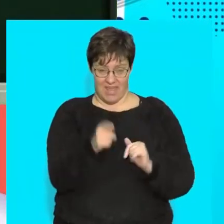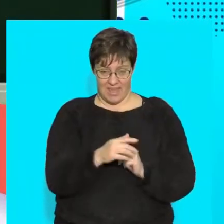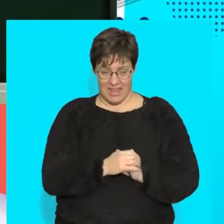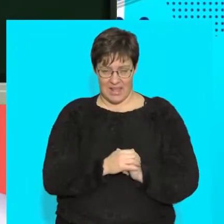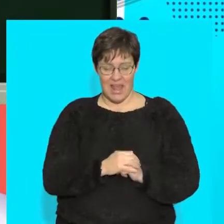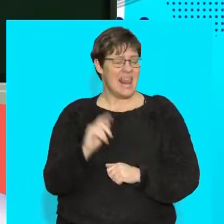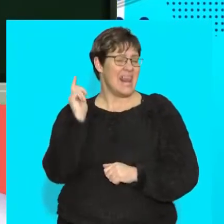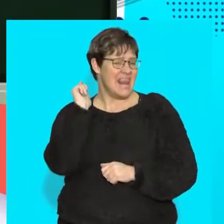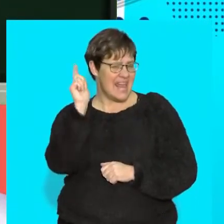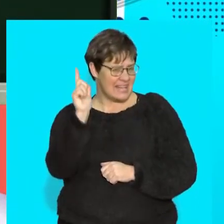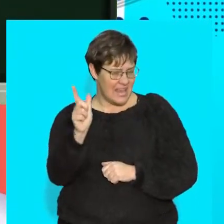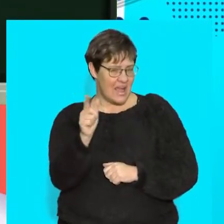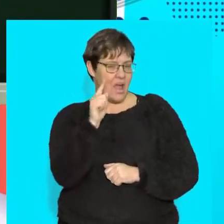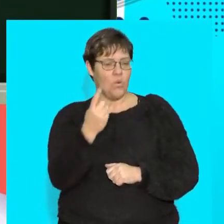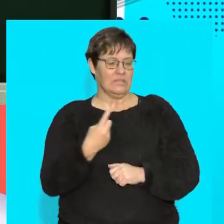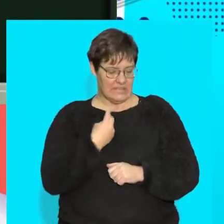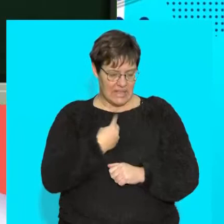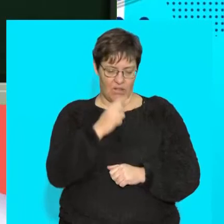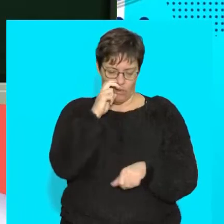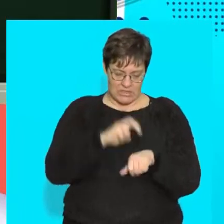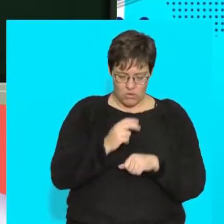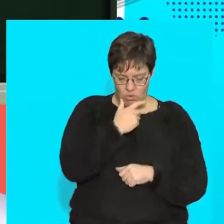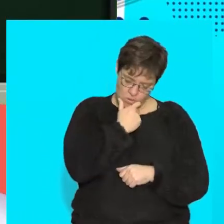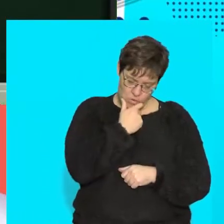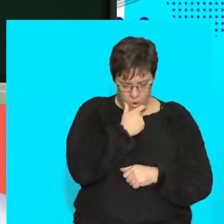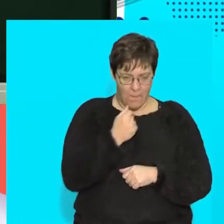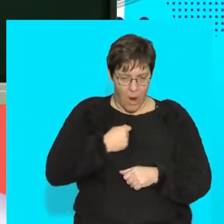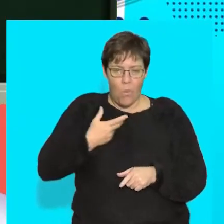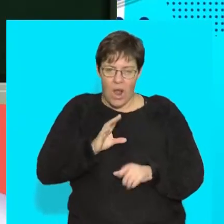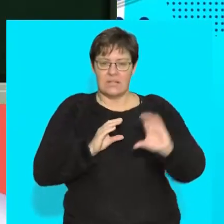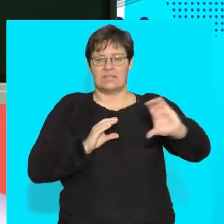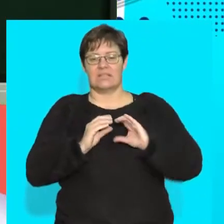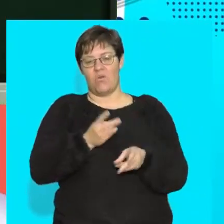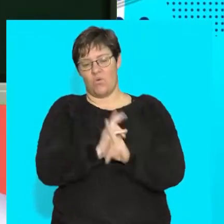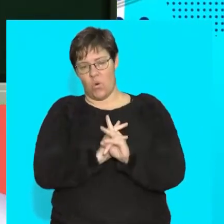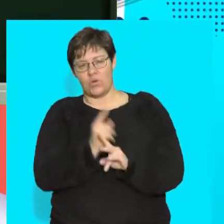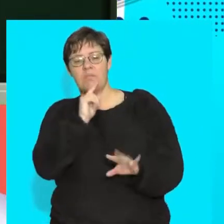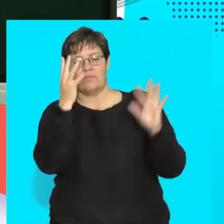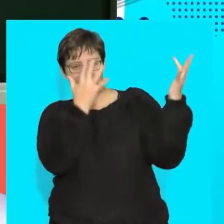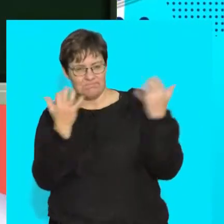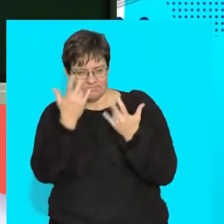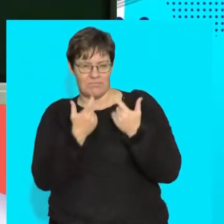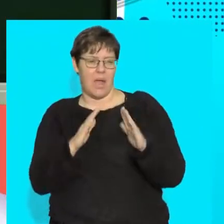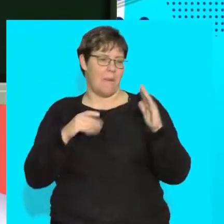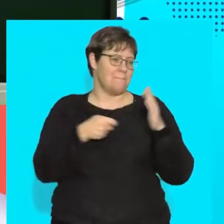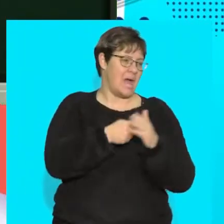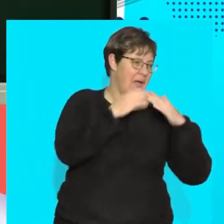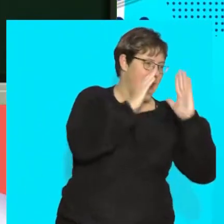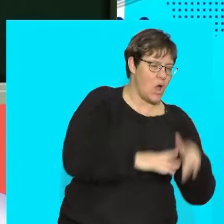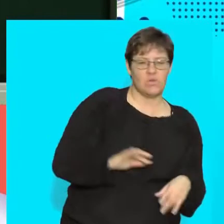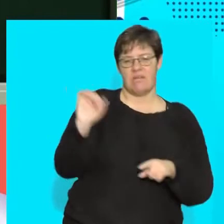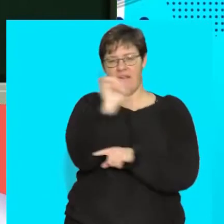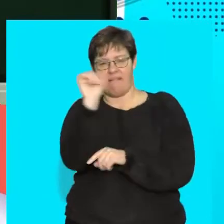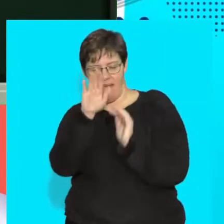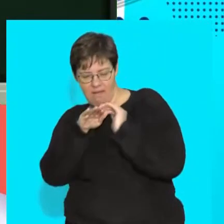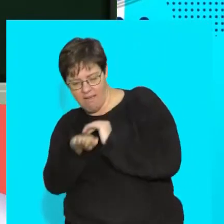I know at a later stage, you also gonna get into the workspace and then you will need to do certain things, buy a house, buy a car, and all of